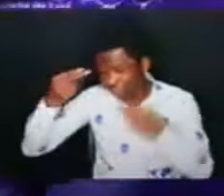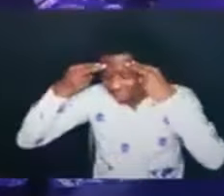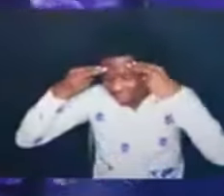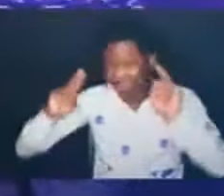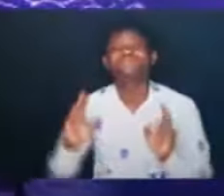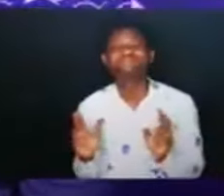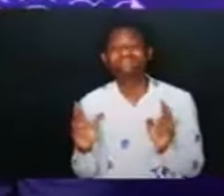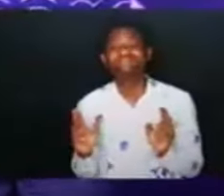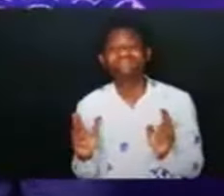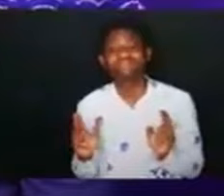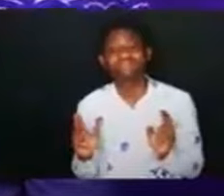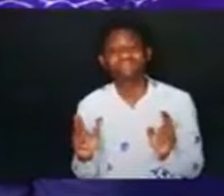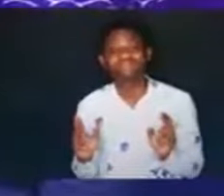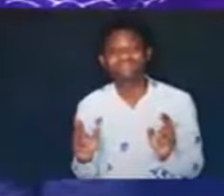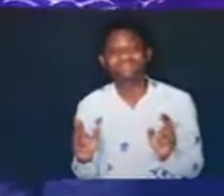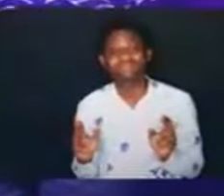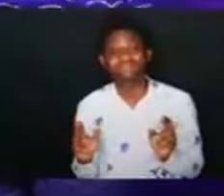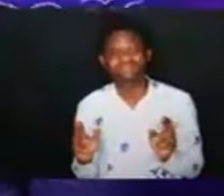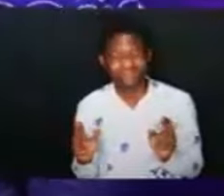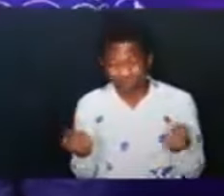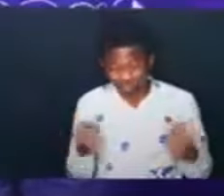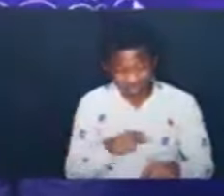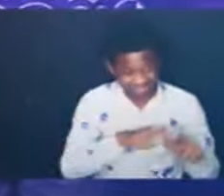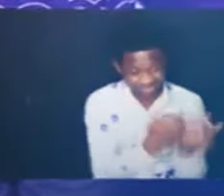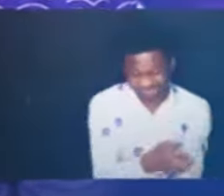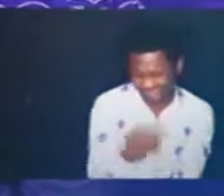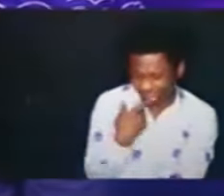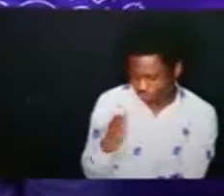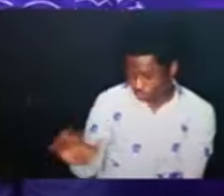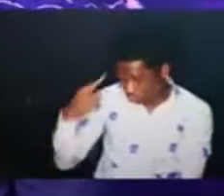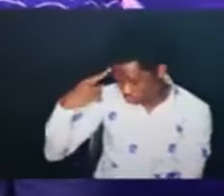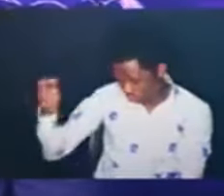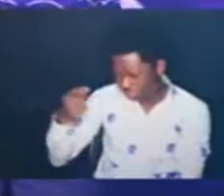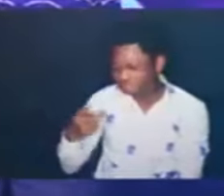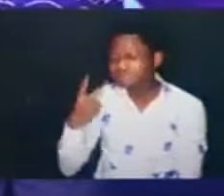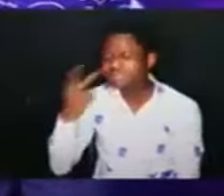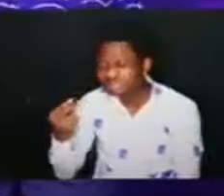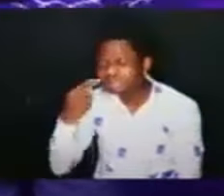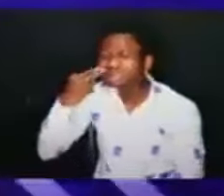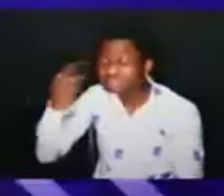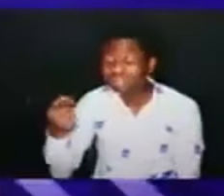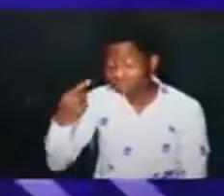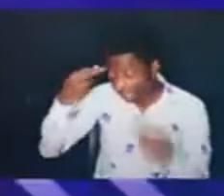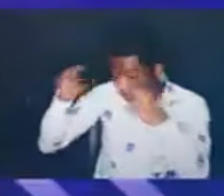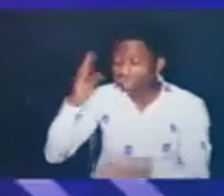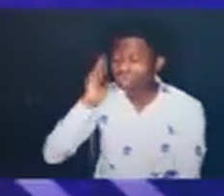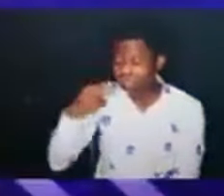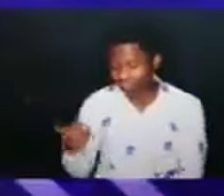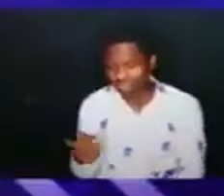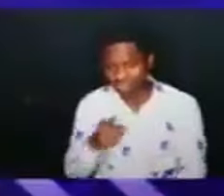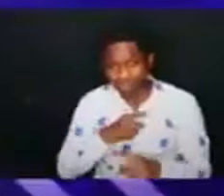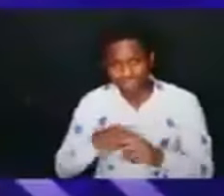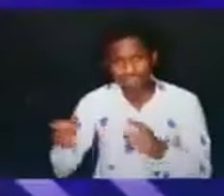What they said, we'll see what will come out of. The Lord